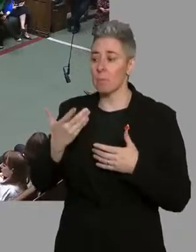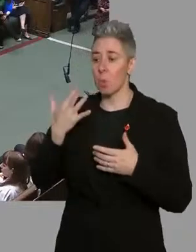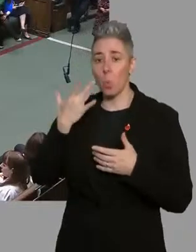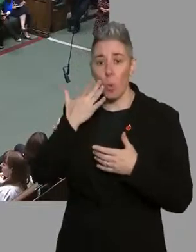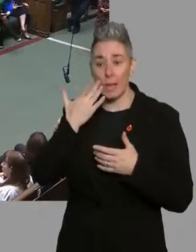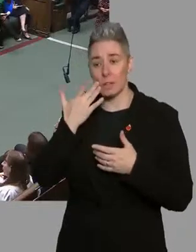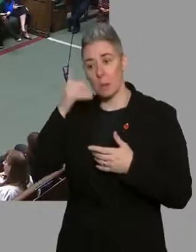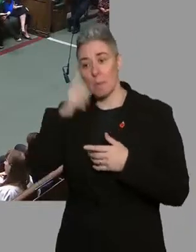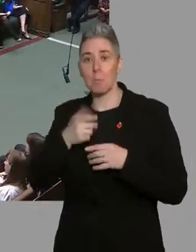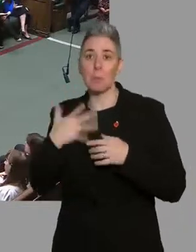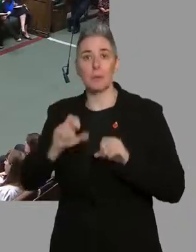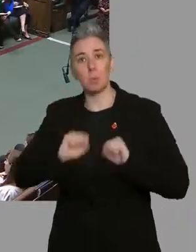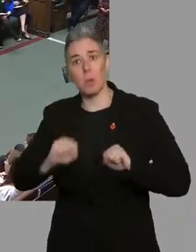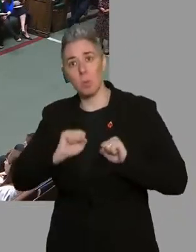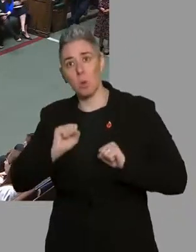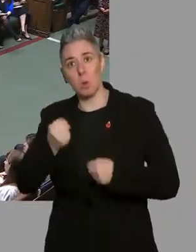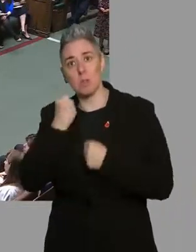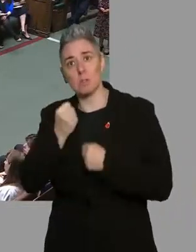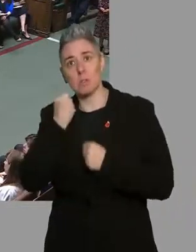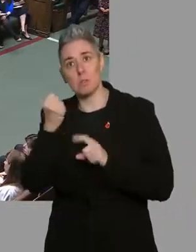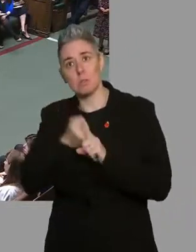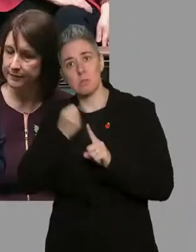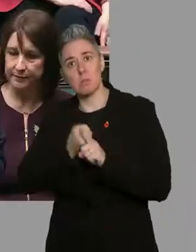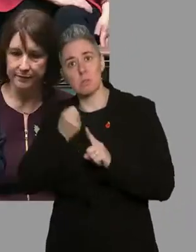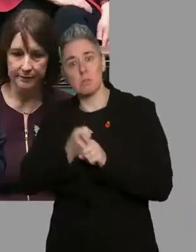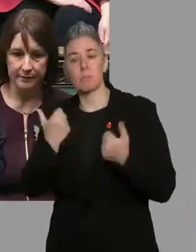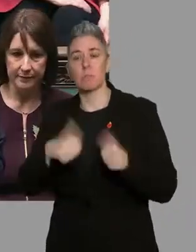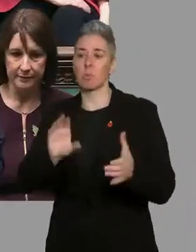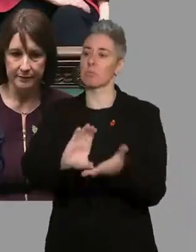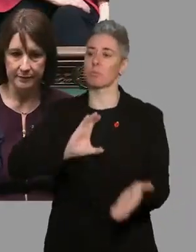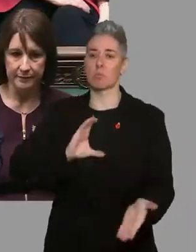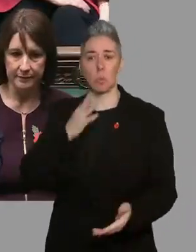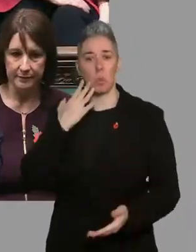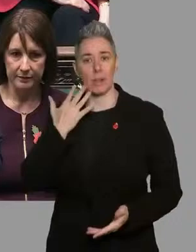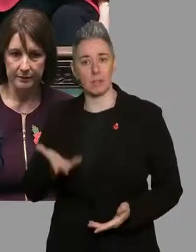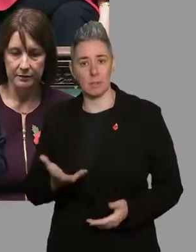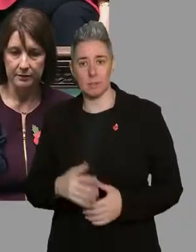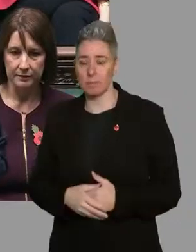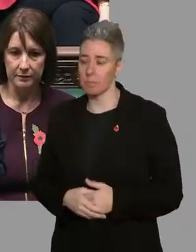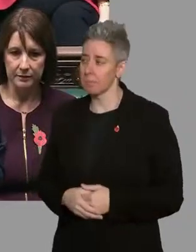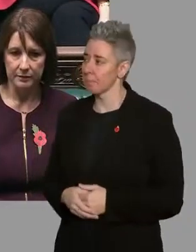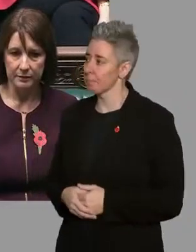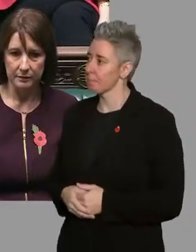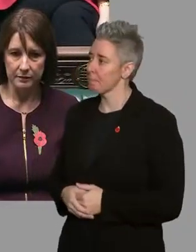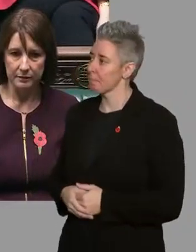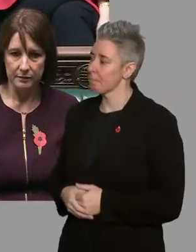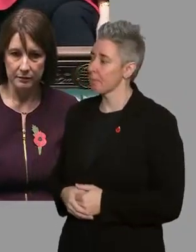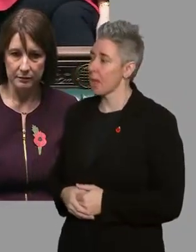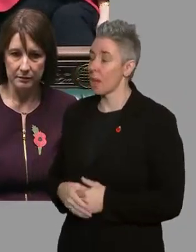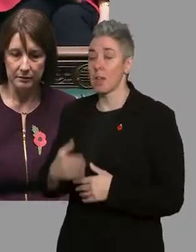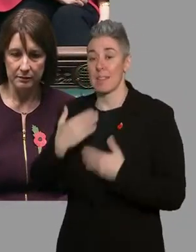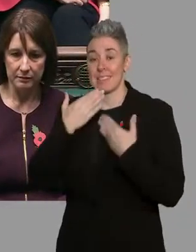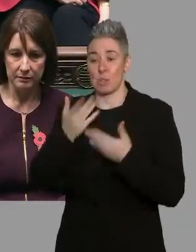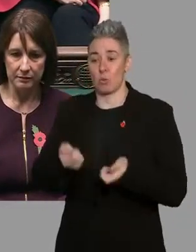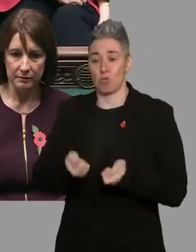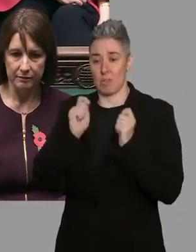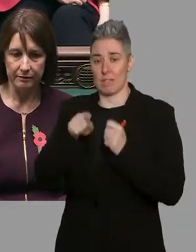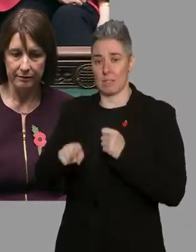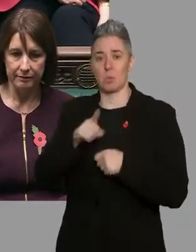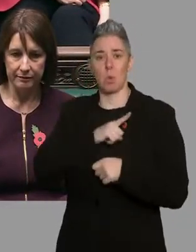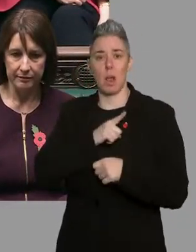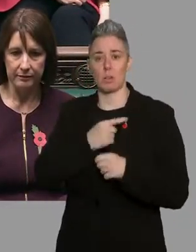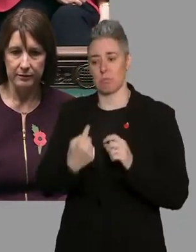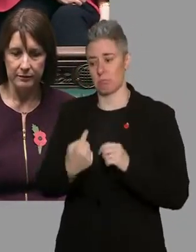I'm grateful to her for raising this important issue because a commitment was made to properly compensate